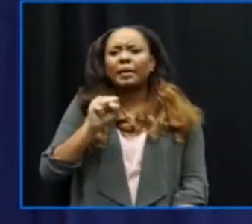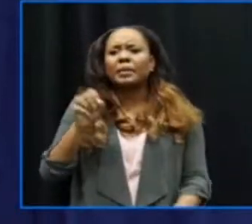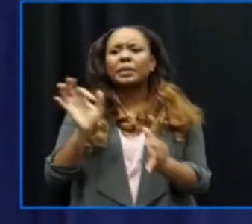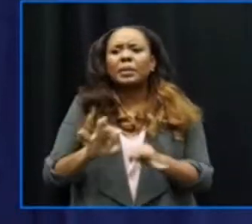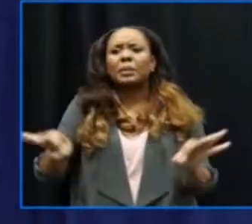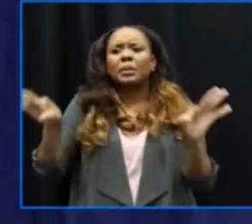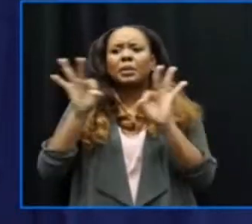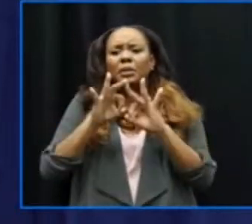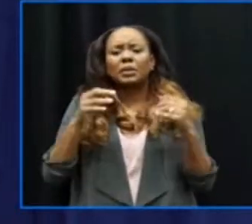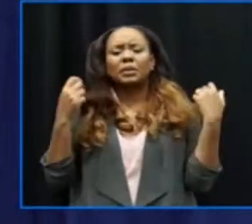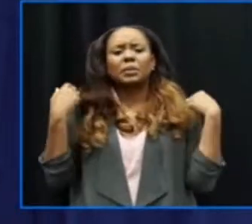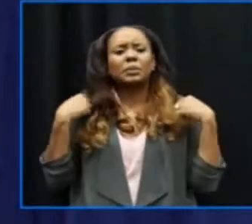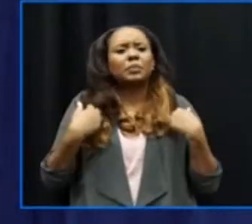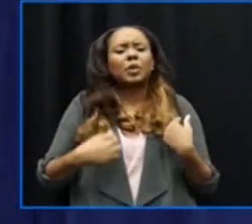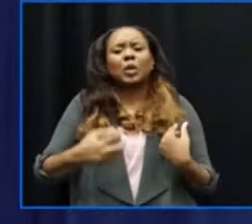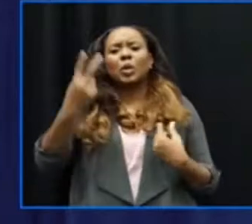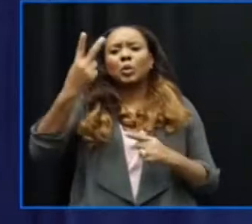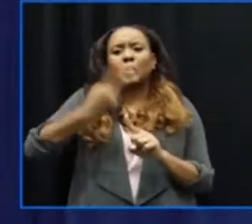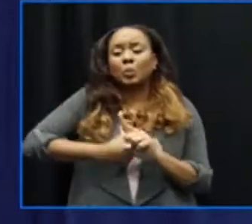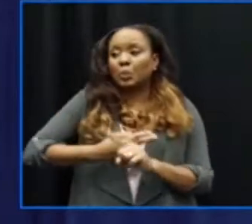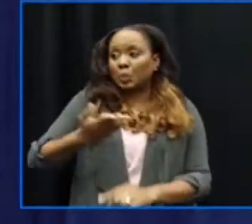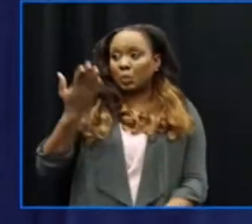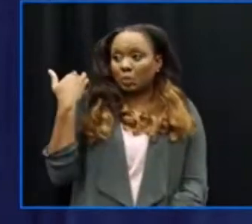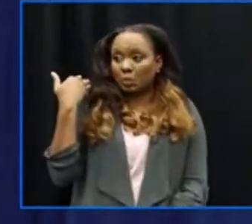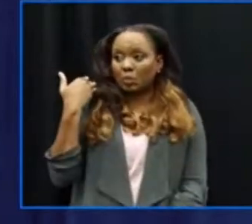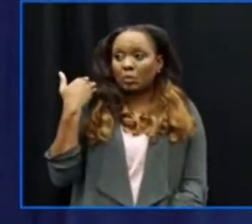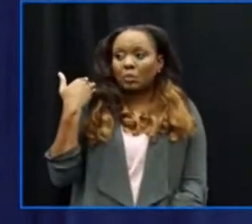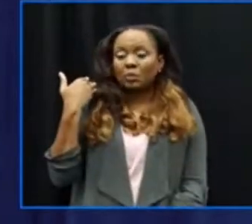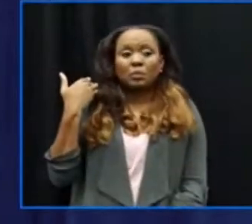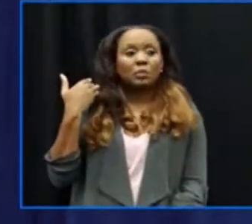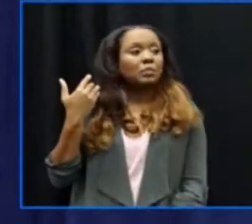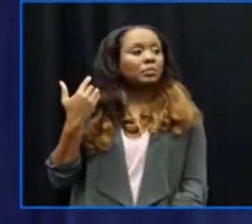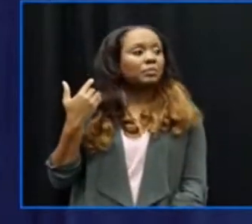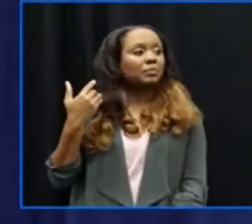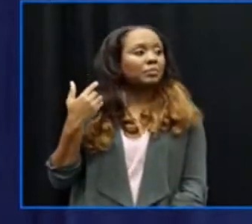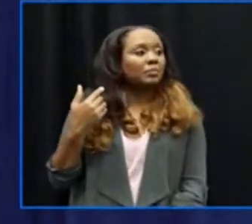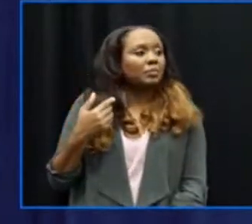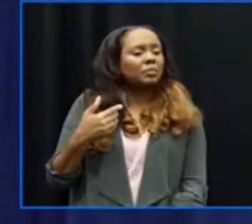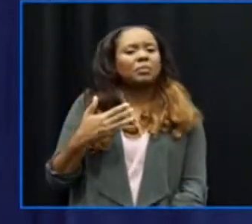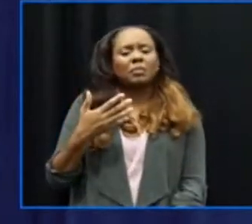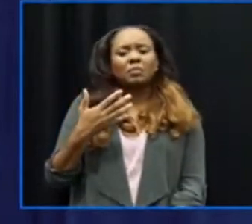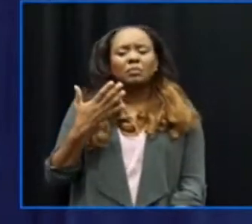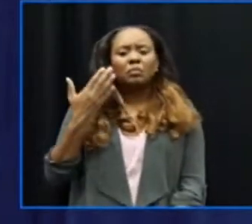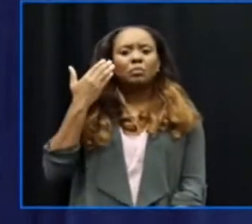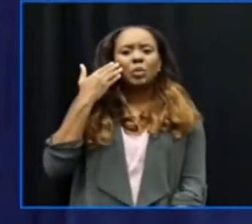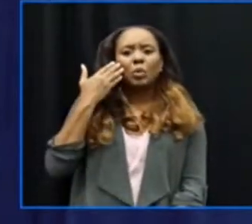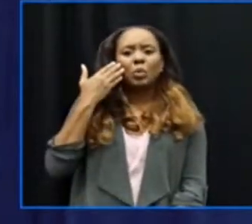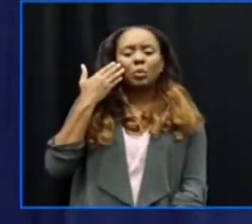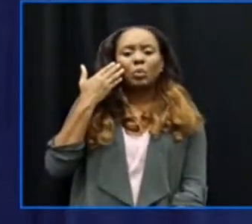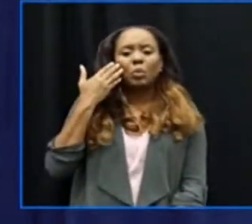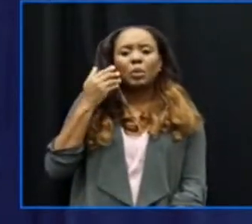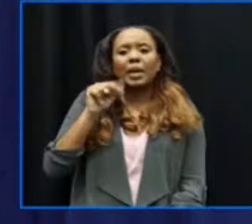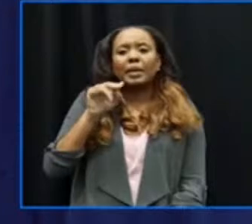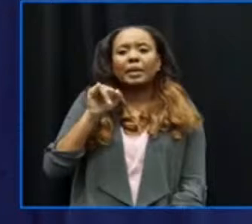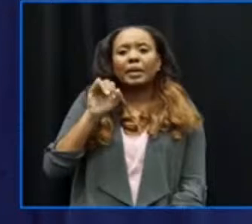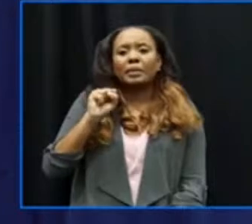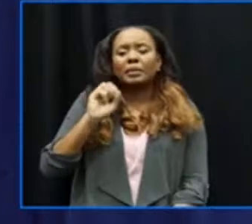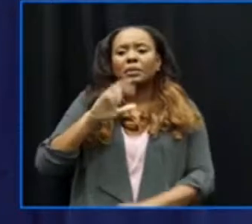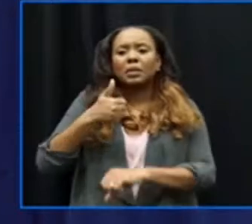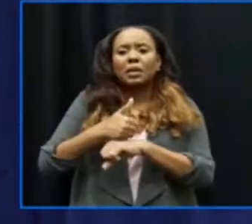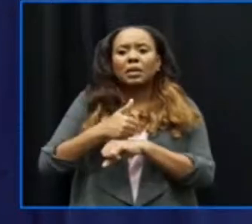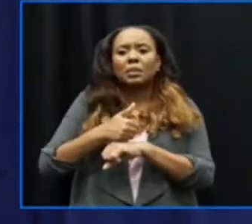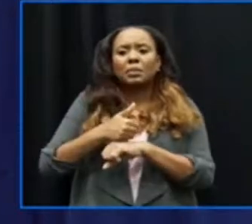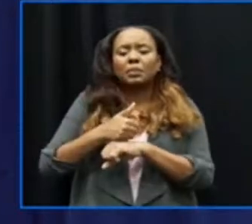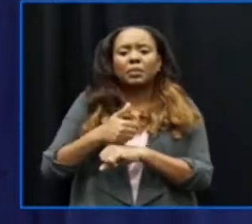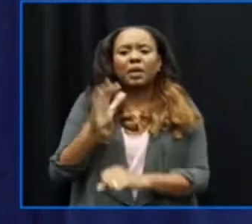are. So 2 months ago, the NIS celebrated 55 years of existence. Early June 1967 was the